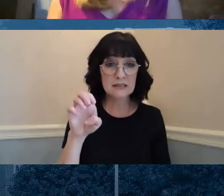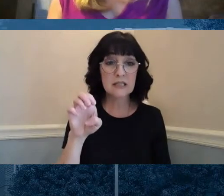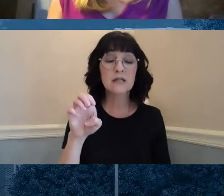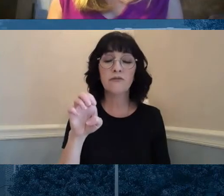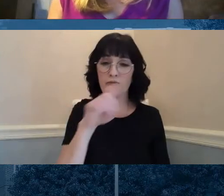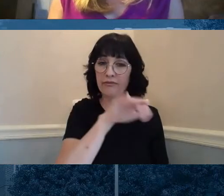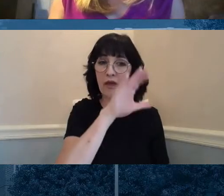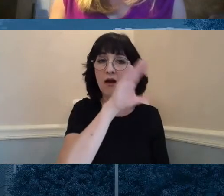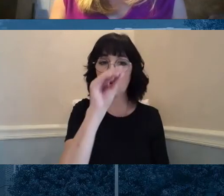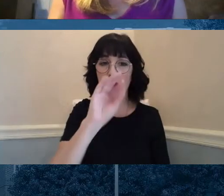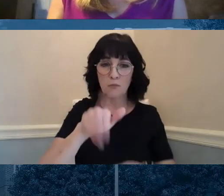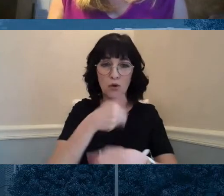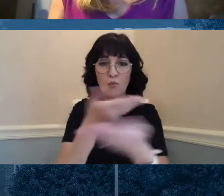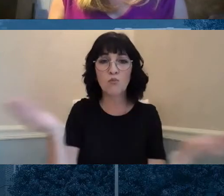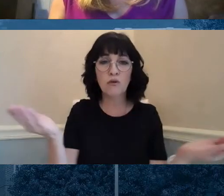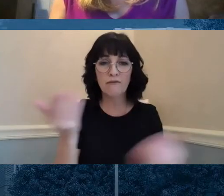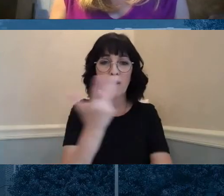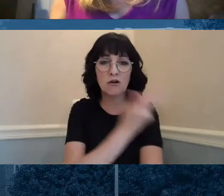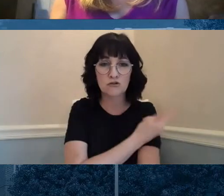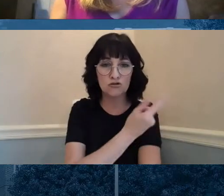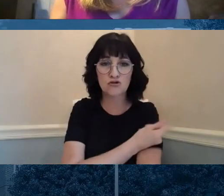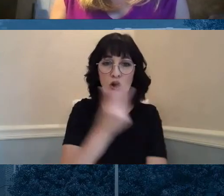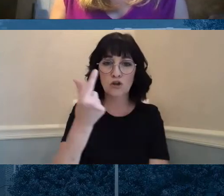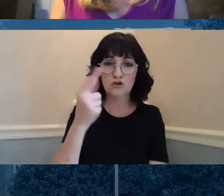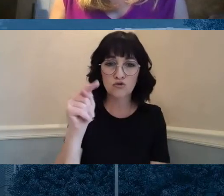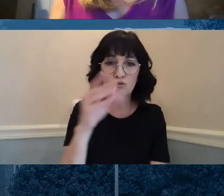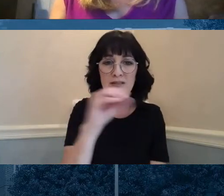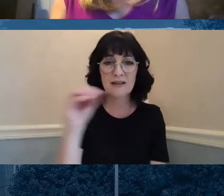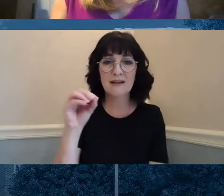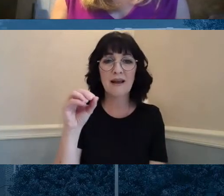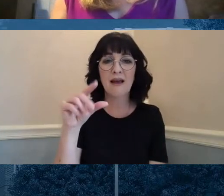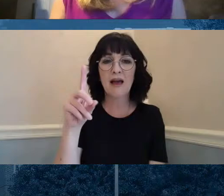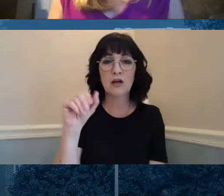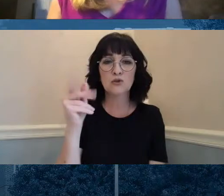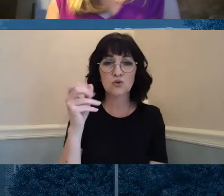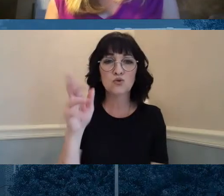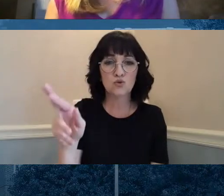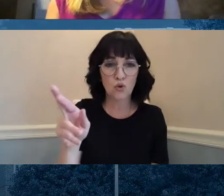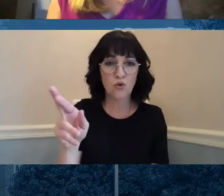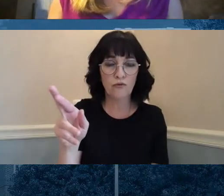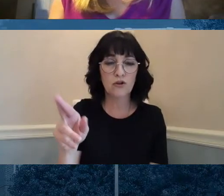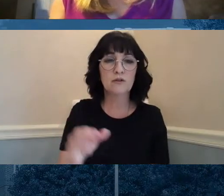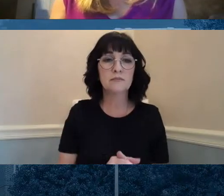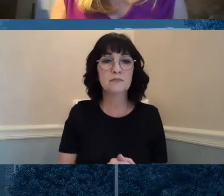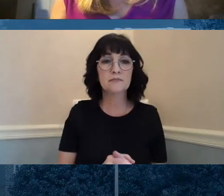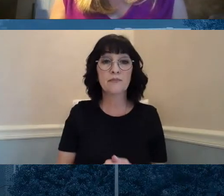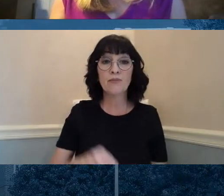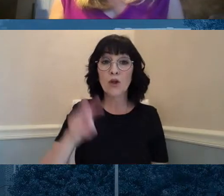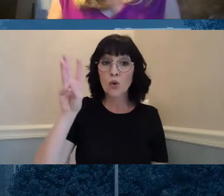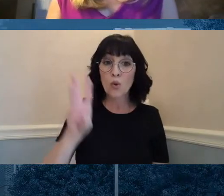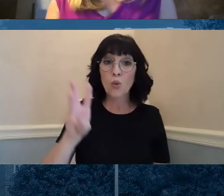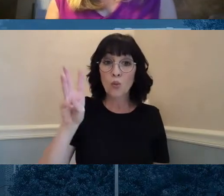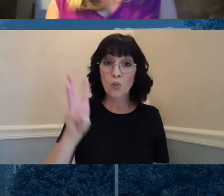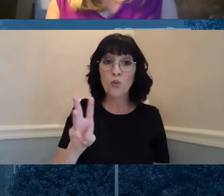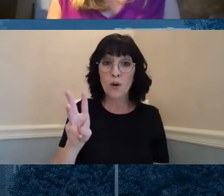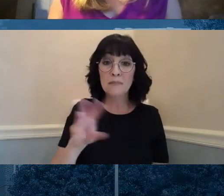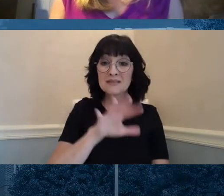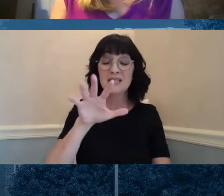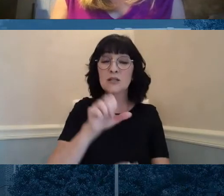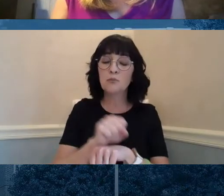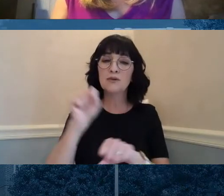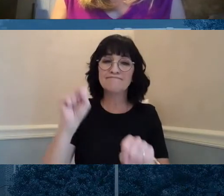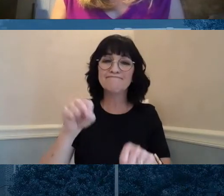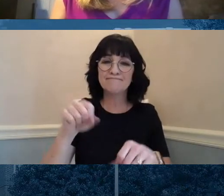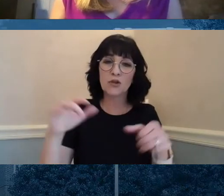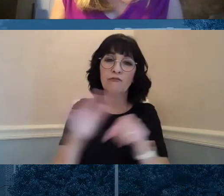and Georgetown each week. The Wilmington appointments are still filling quickly, and they are full for this week, but there are still